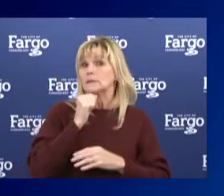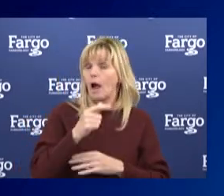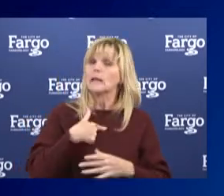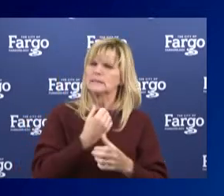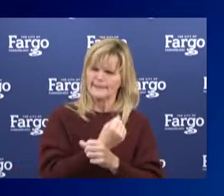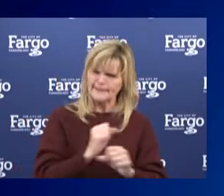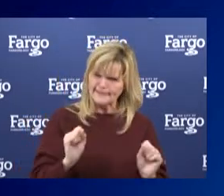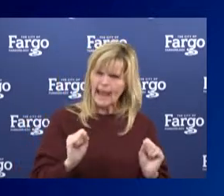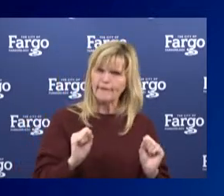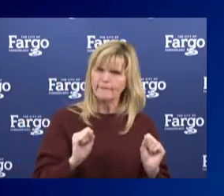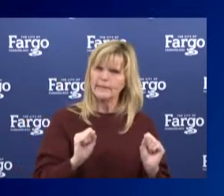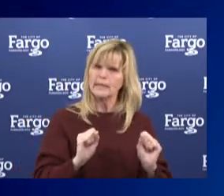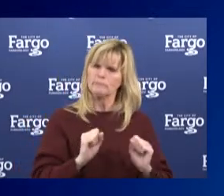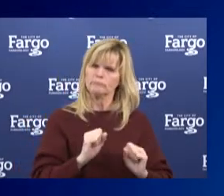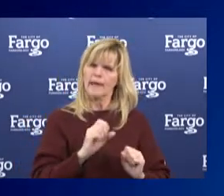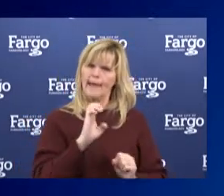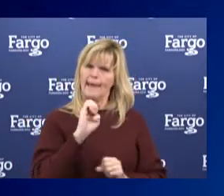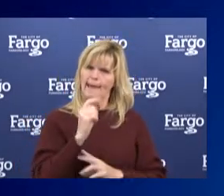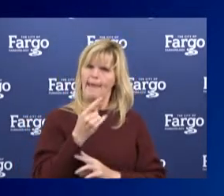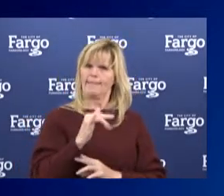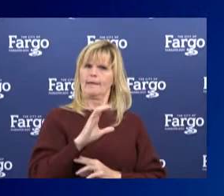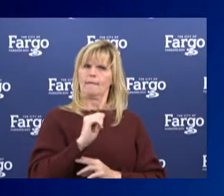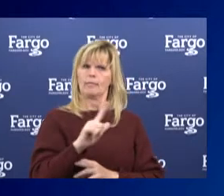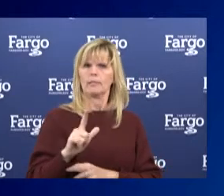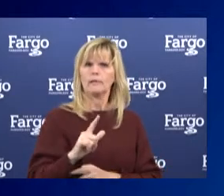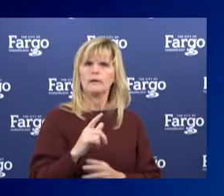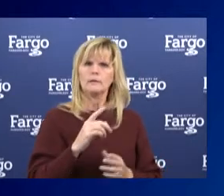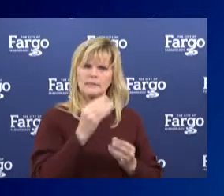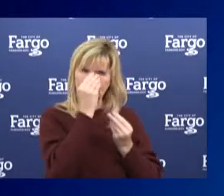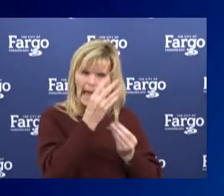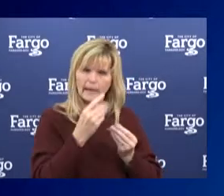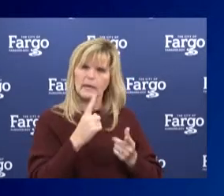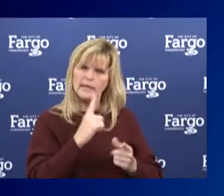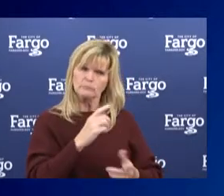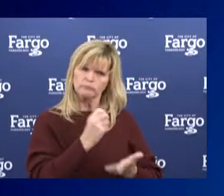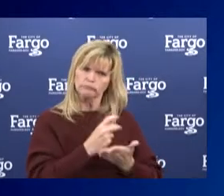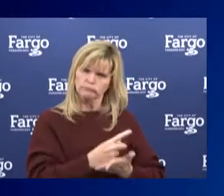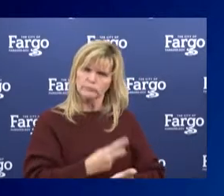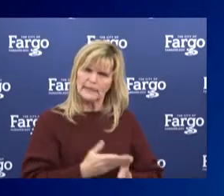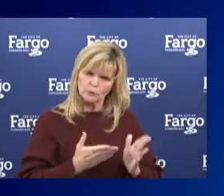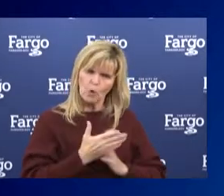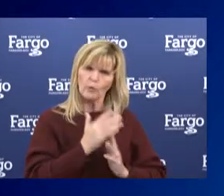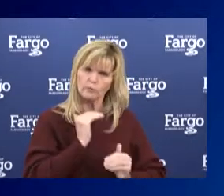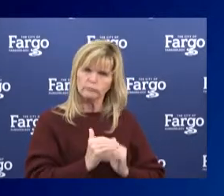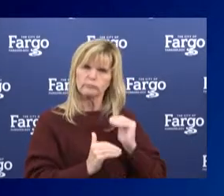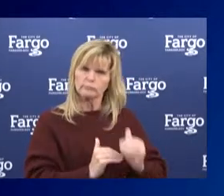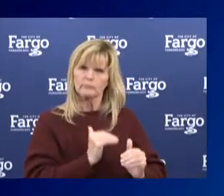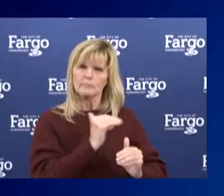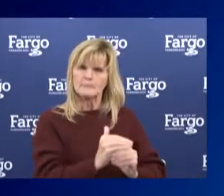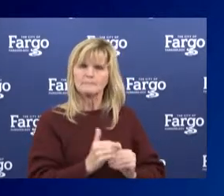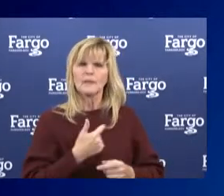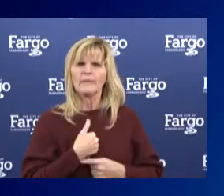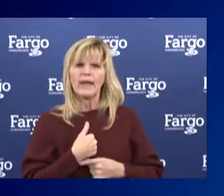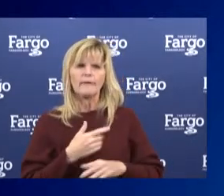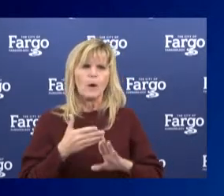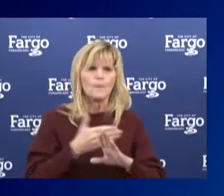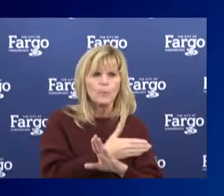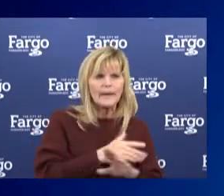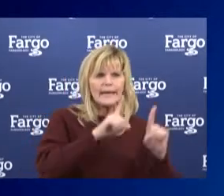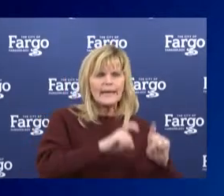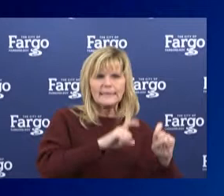and efficacy data. So when a vaccine goes through the process of getting approved, it has these exploratory and